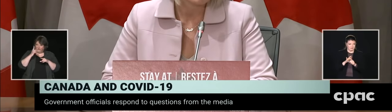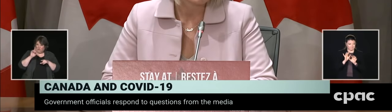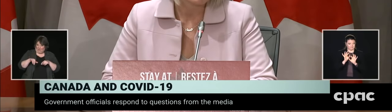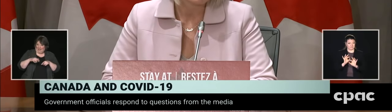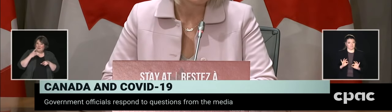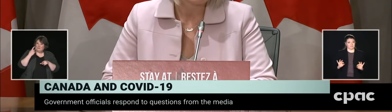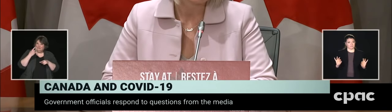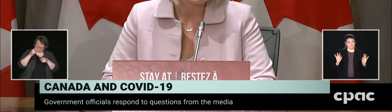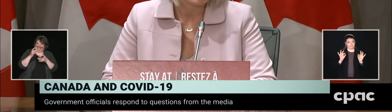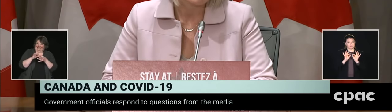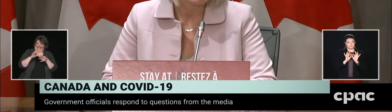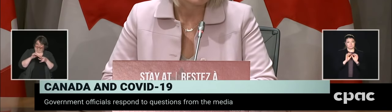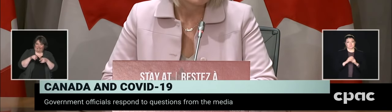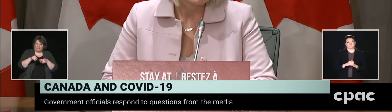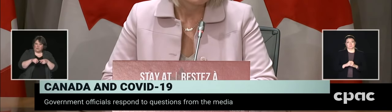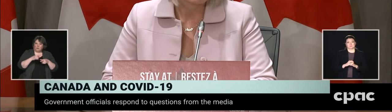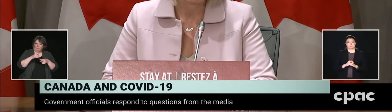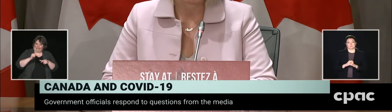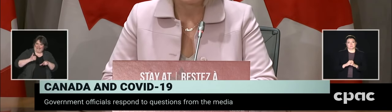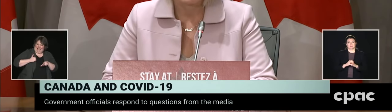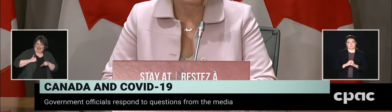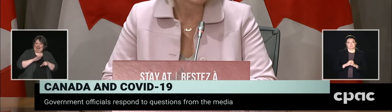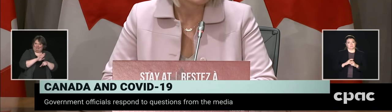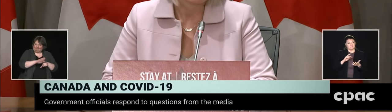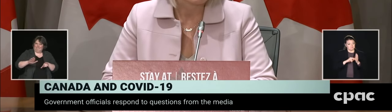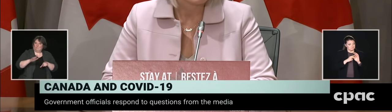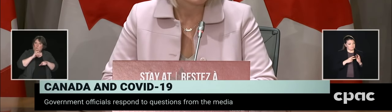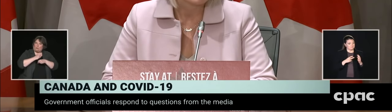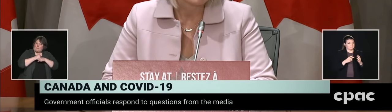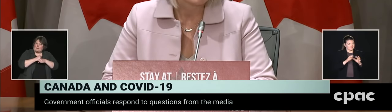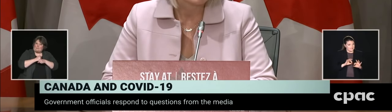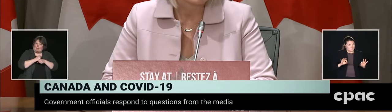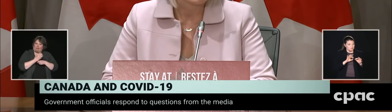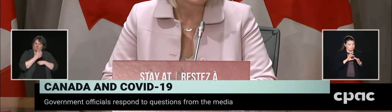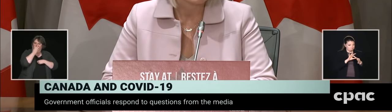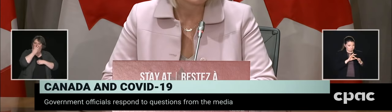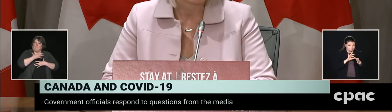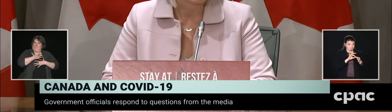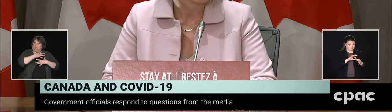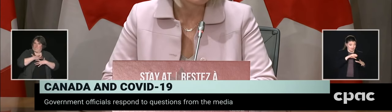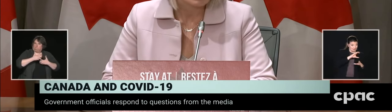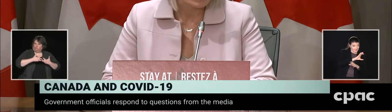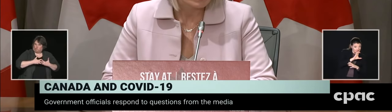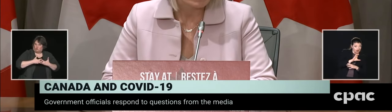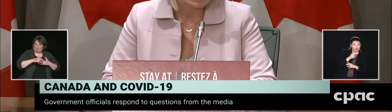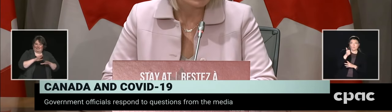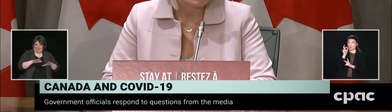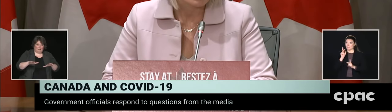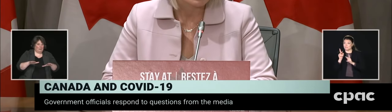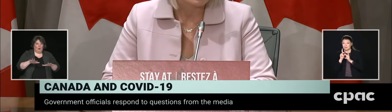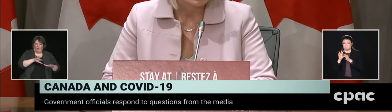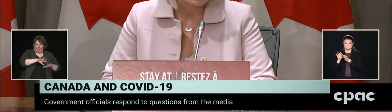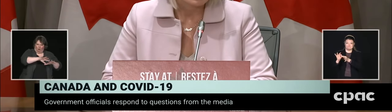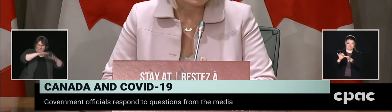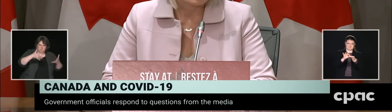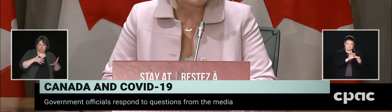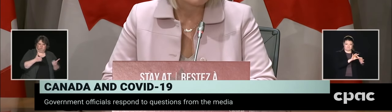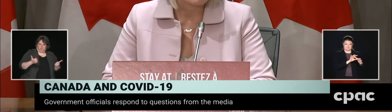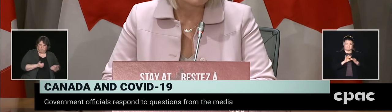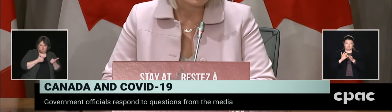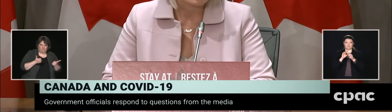actions that I think countries are going to have to take together. If there is one case of COVID-19, then we are all at risk because, of course,